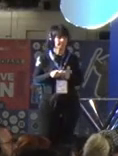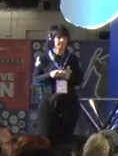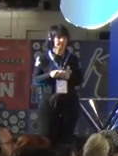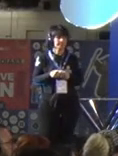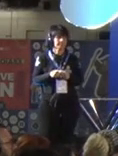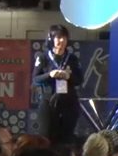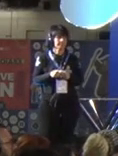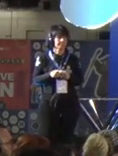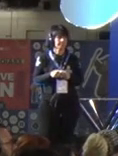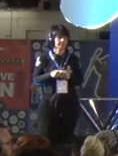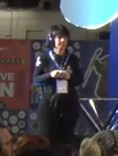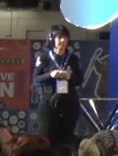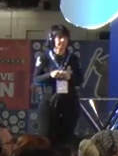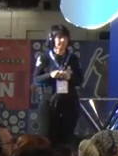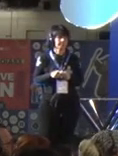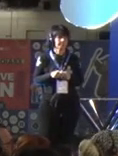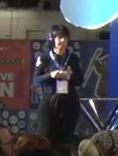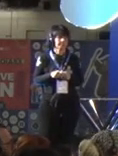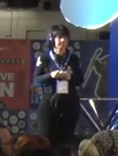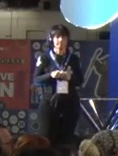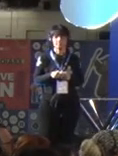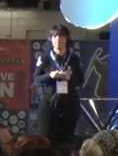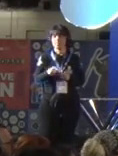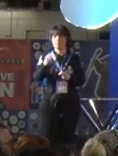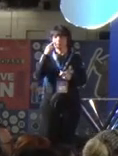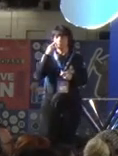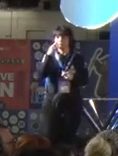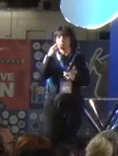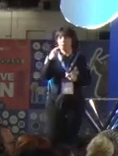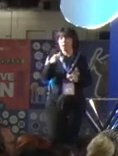yes, and I believe that's my father there in the cartoon. Is that correct?